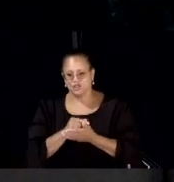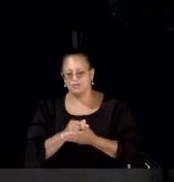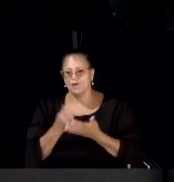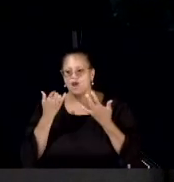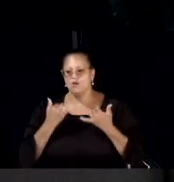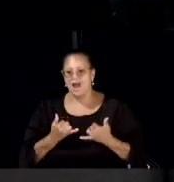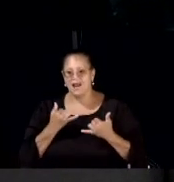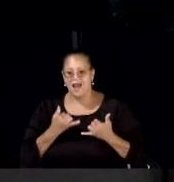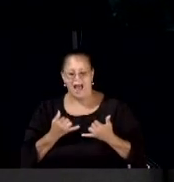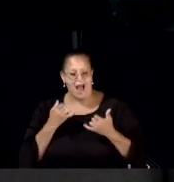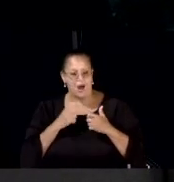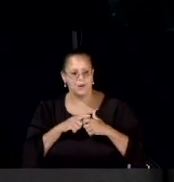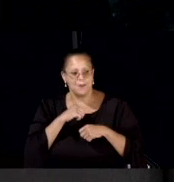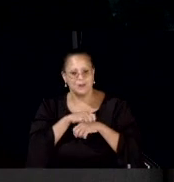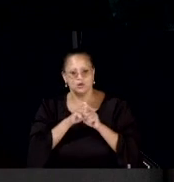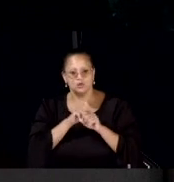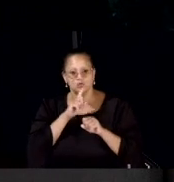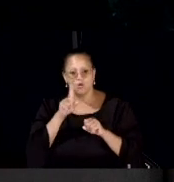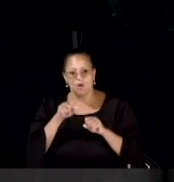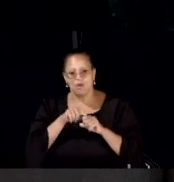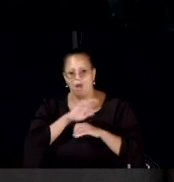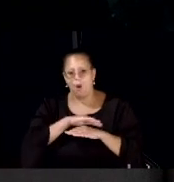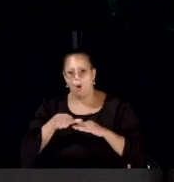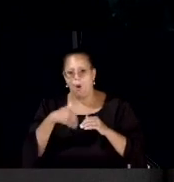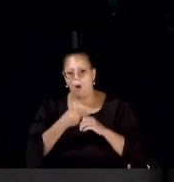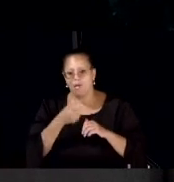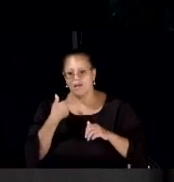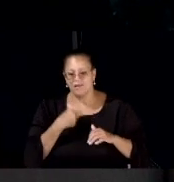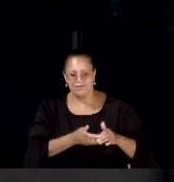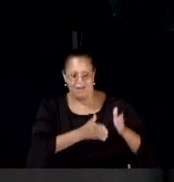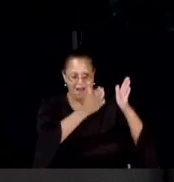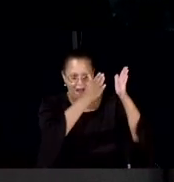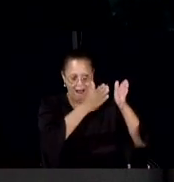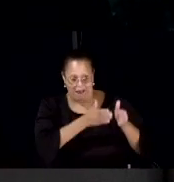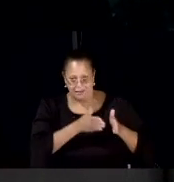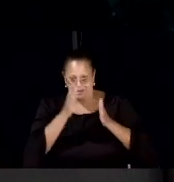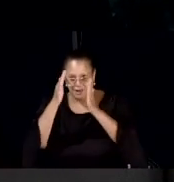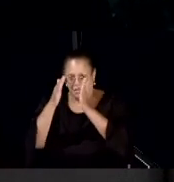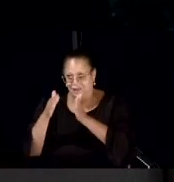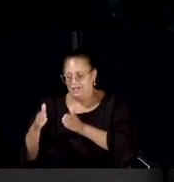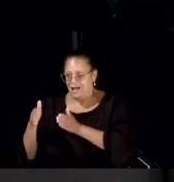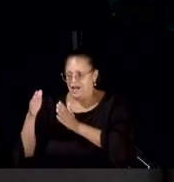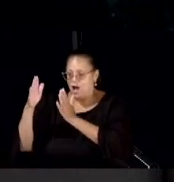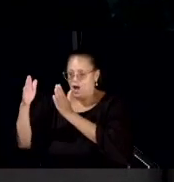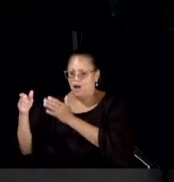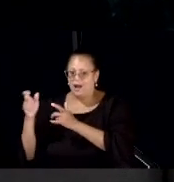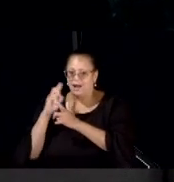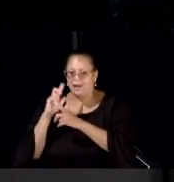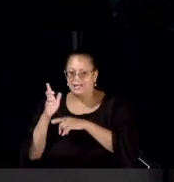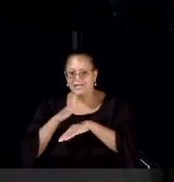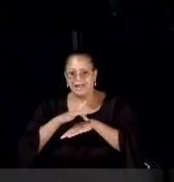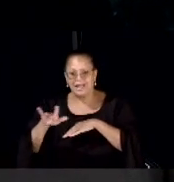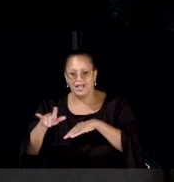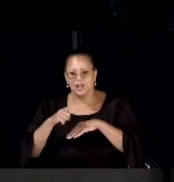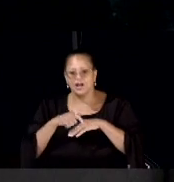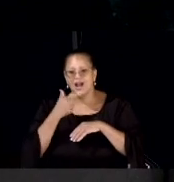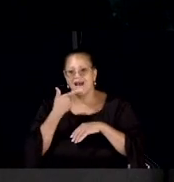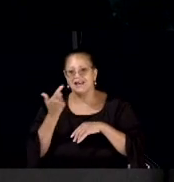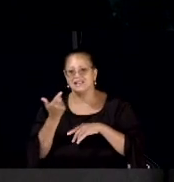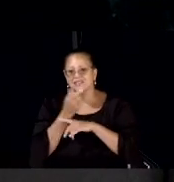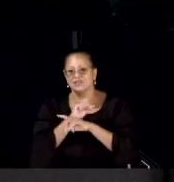ask that you ensure that all aisles are clear for the safety of the graduates as they process to their